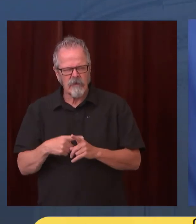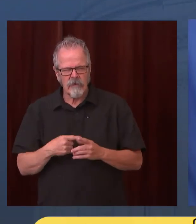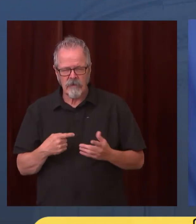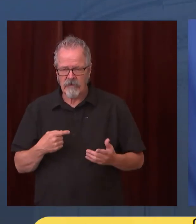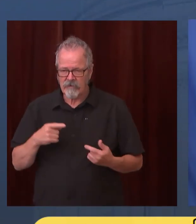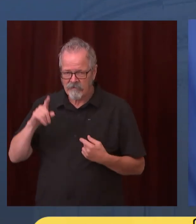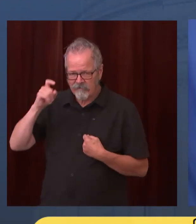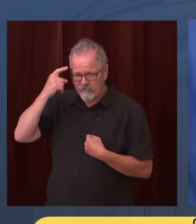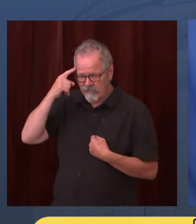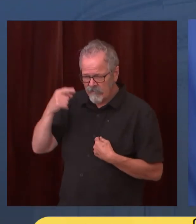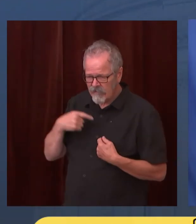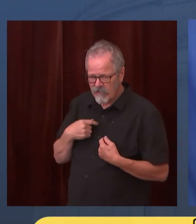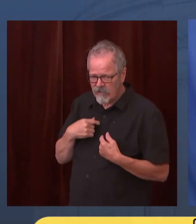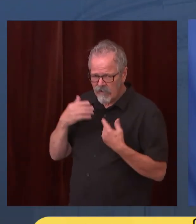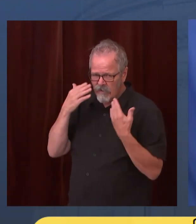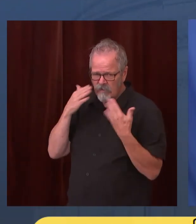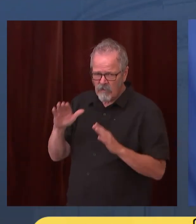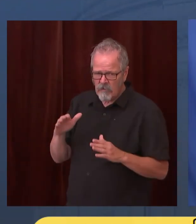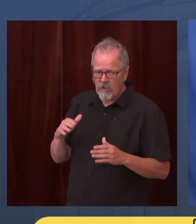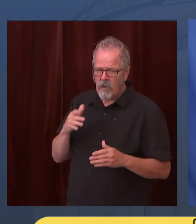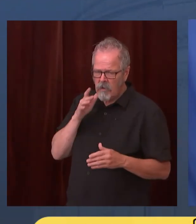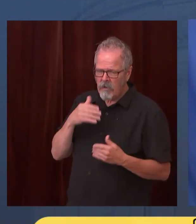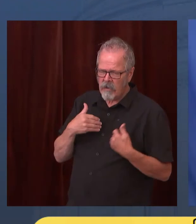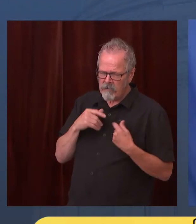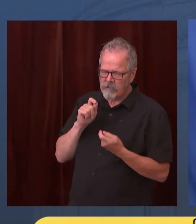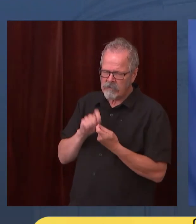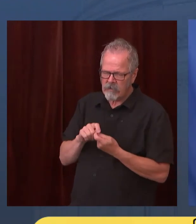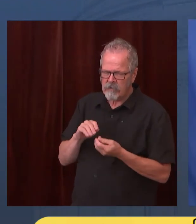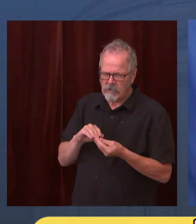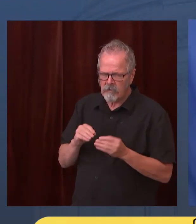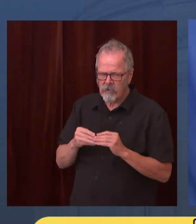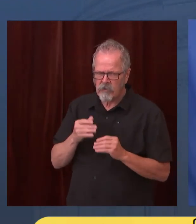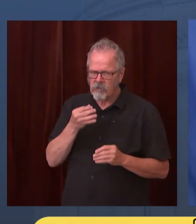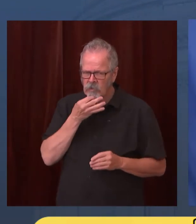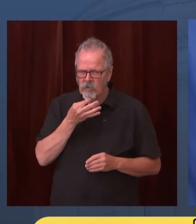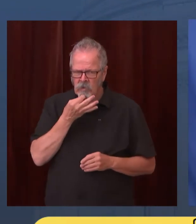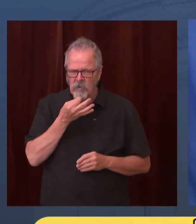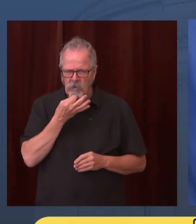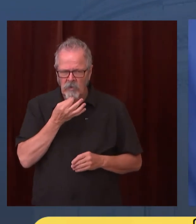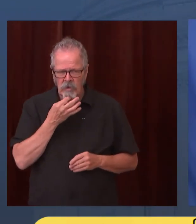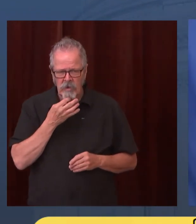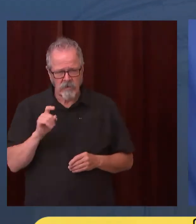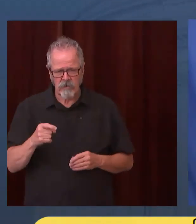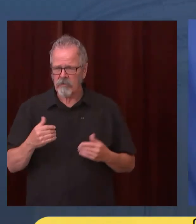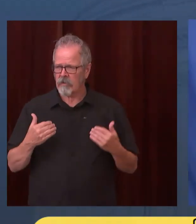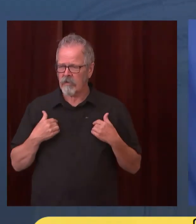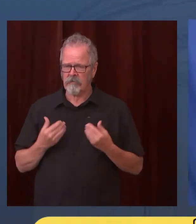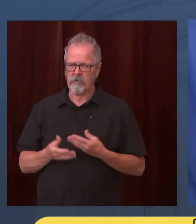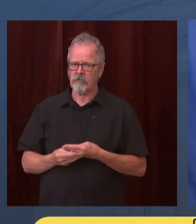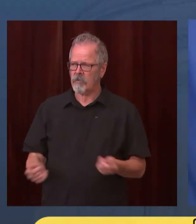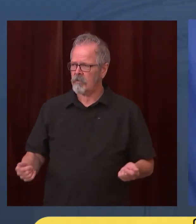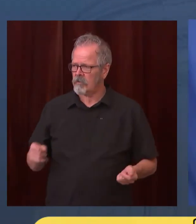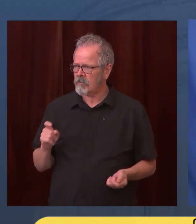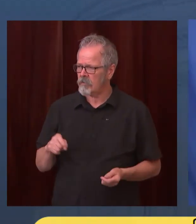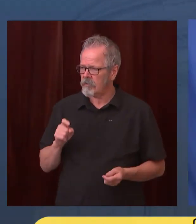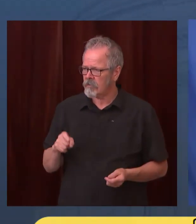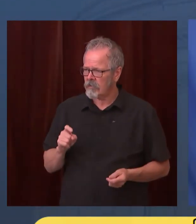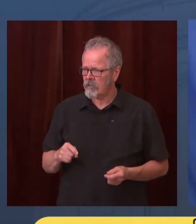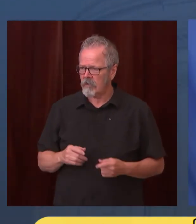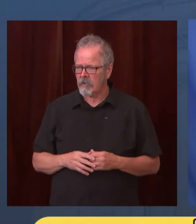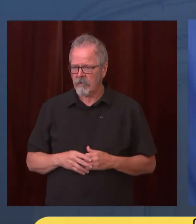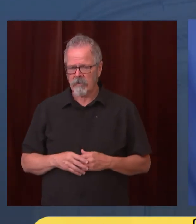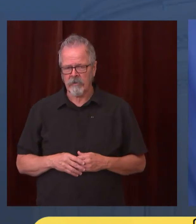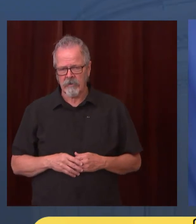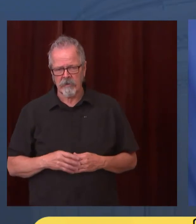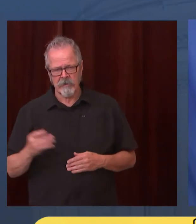But there ought to be a solution to this problem that is at hand. Governor, regarding those employees who are under